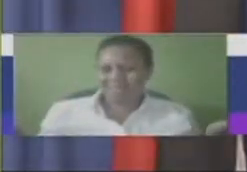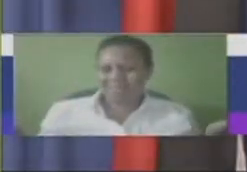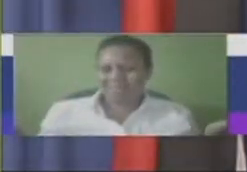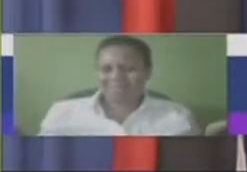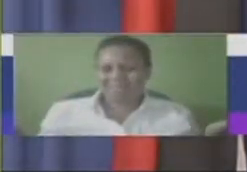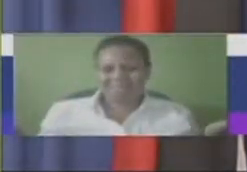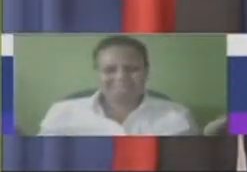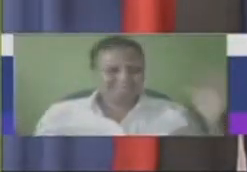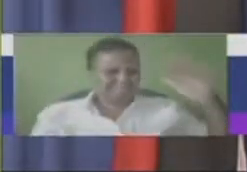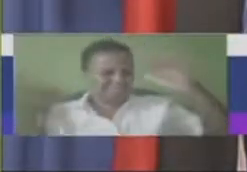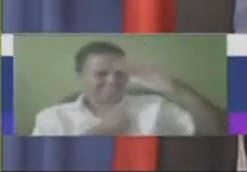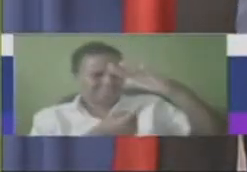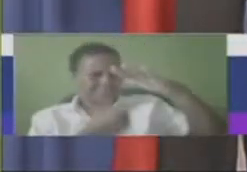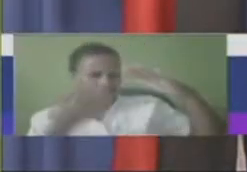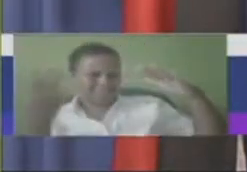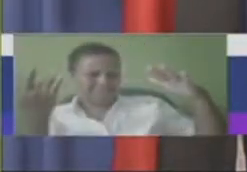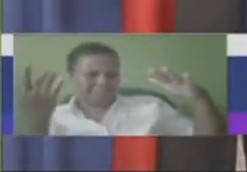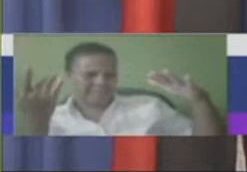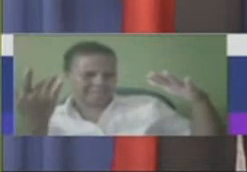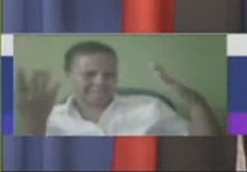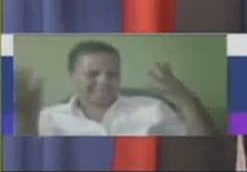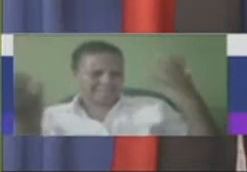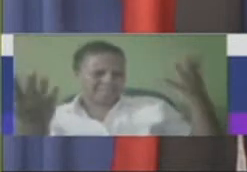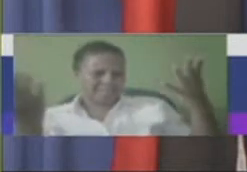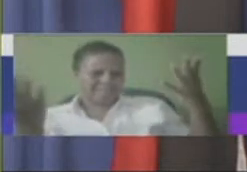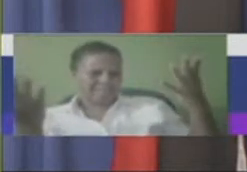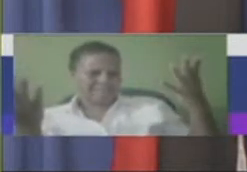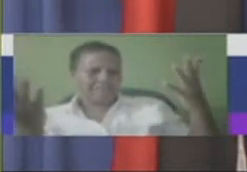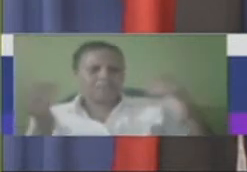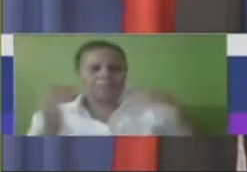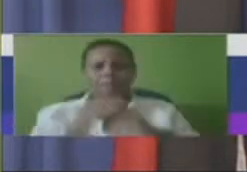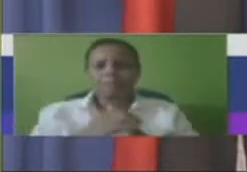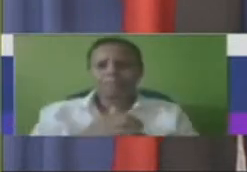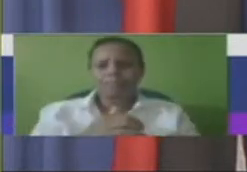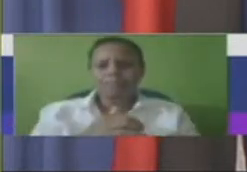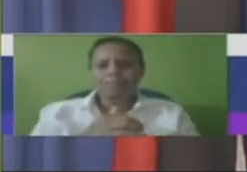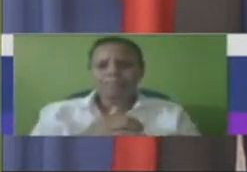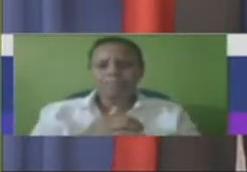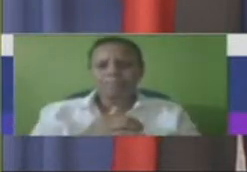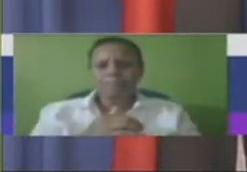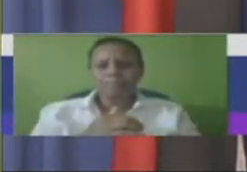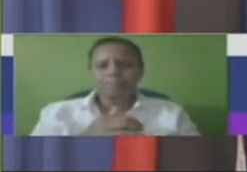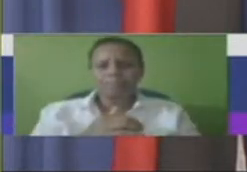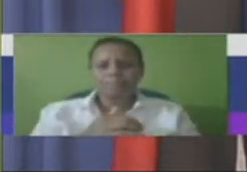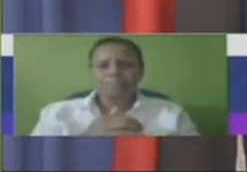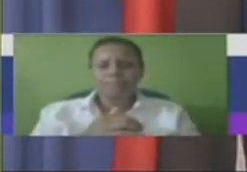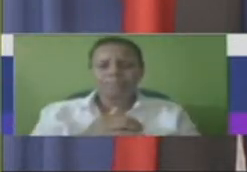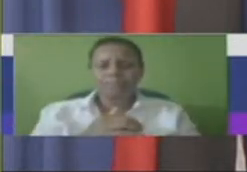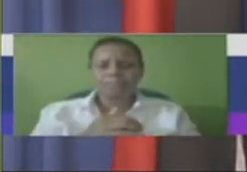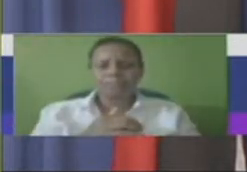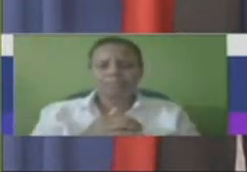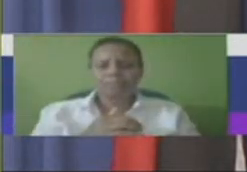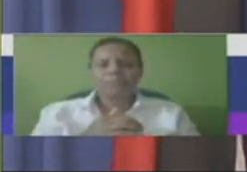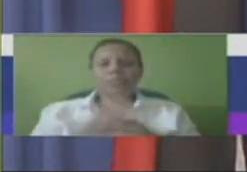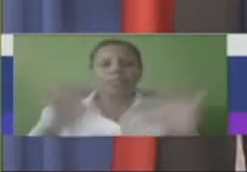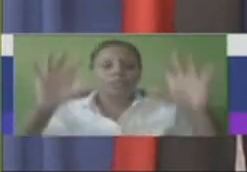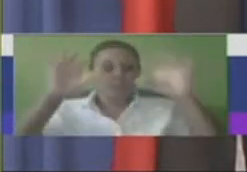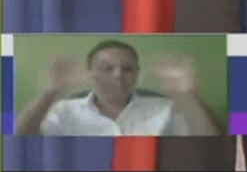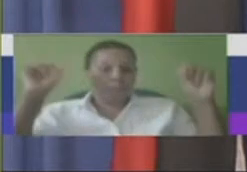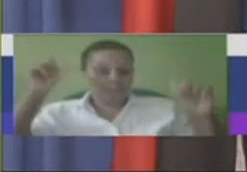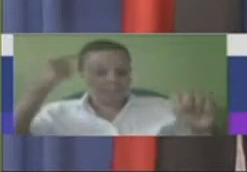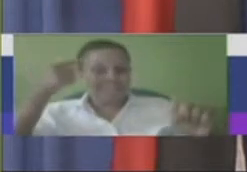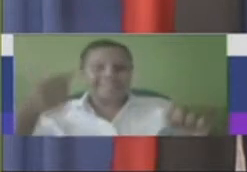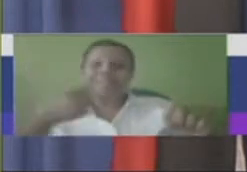Yes, we are. So the state will authorize certain, and there are mainly hotels where you'll be quarantined, and you pay for